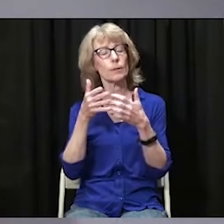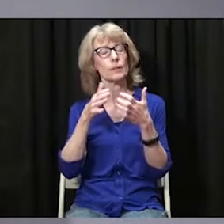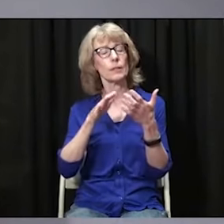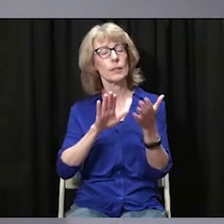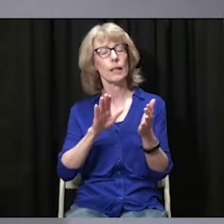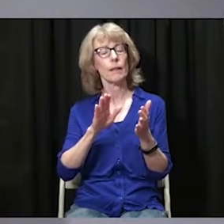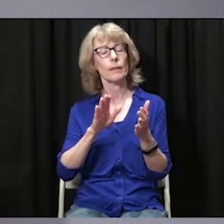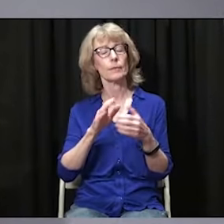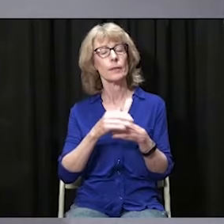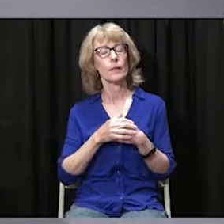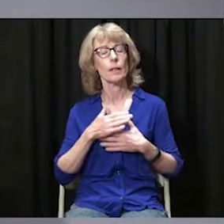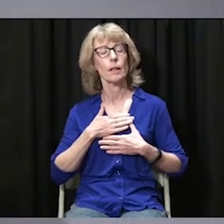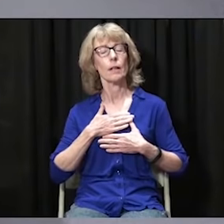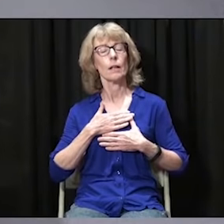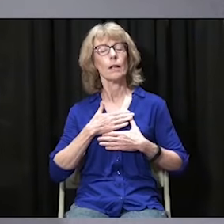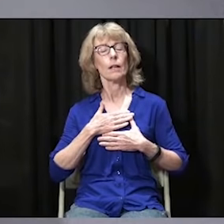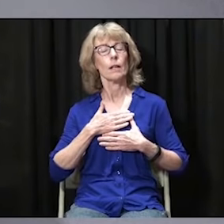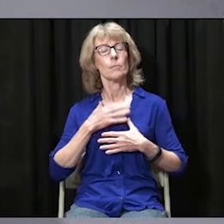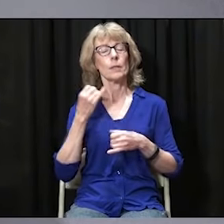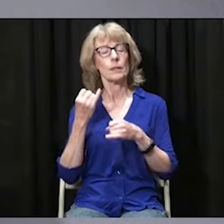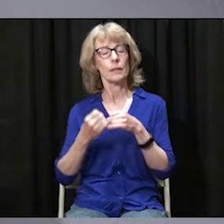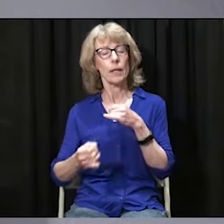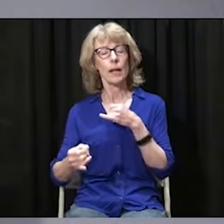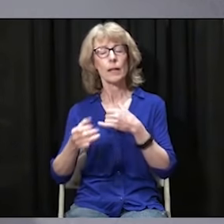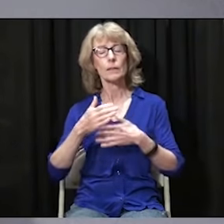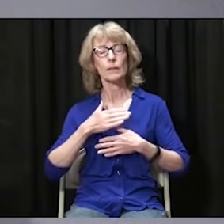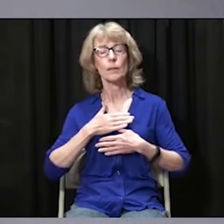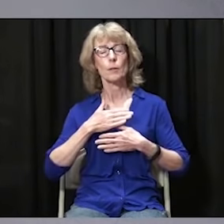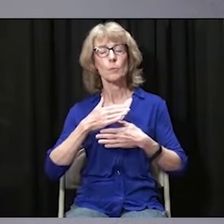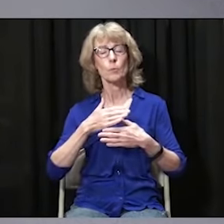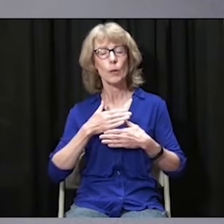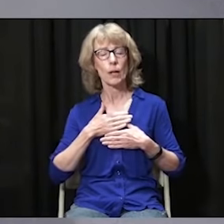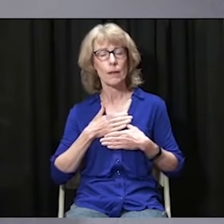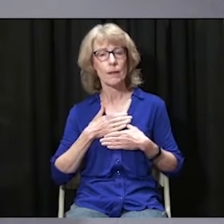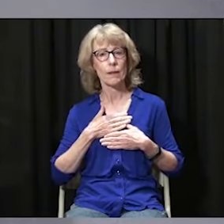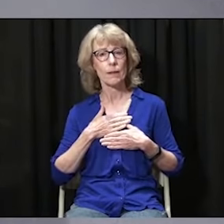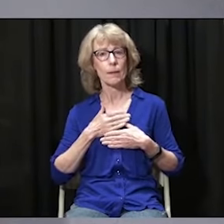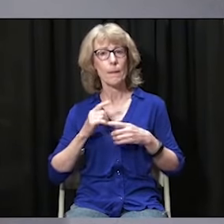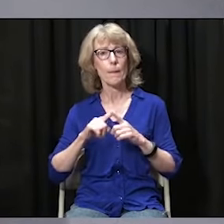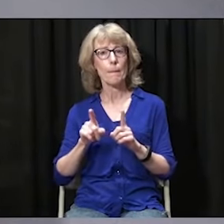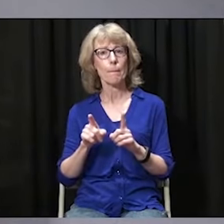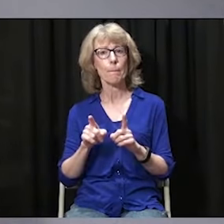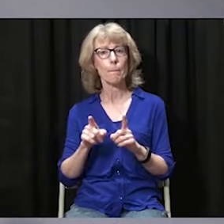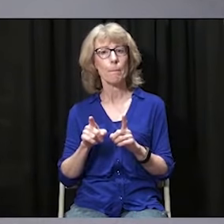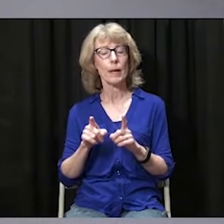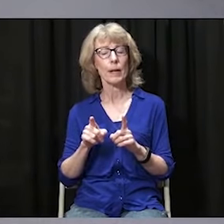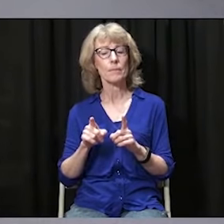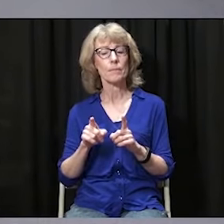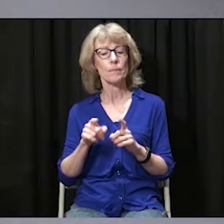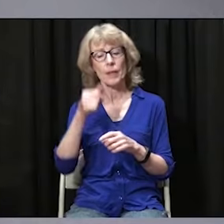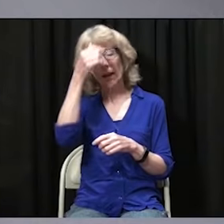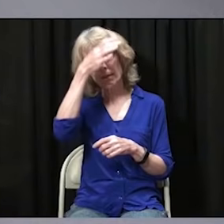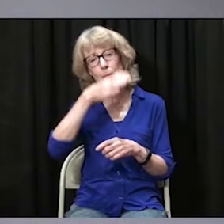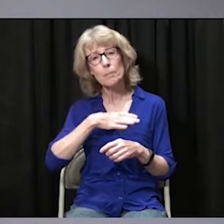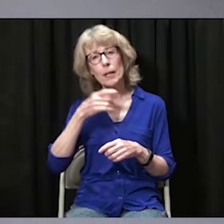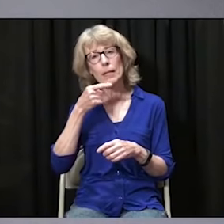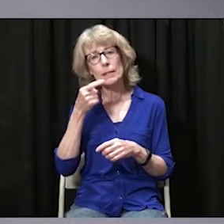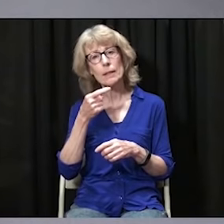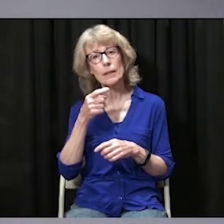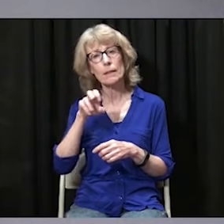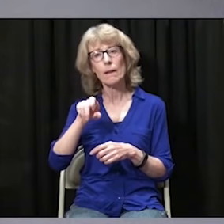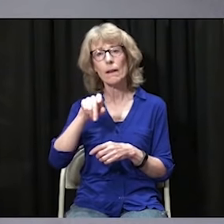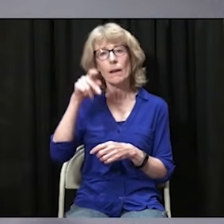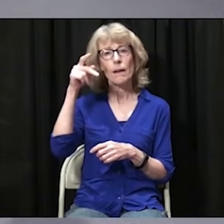taking the final breath of my life. And what he told me next, I'll never forget. This blew me away. He said, Phil, in that moment,